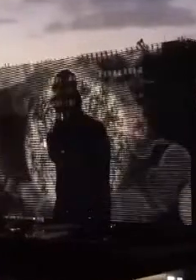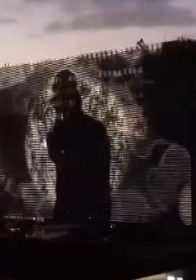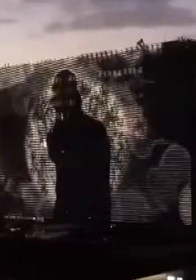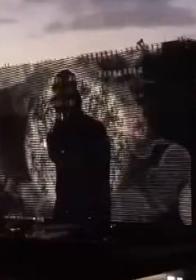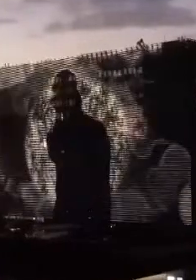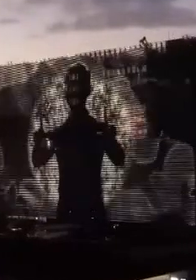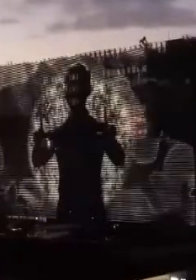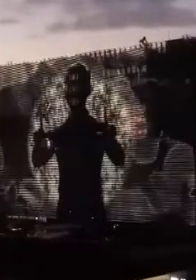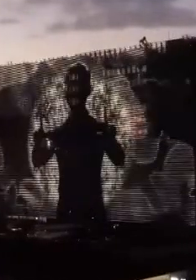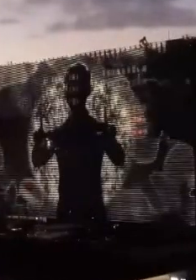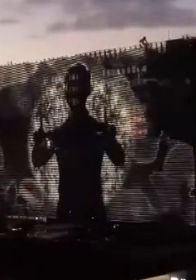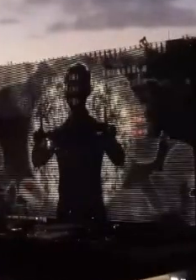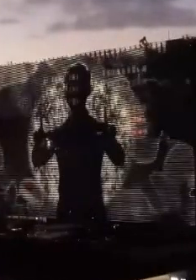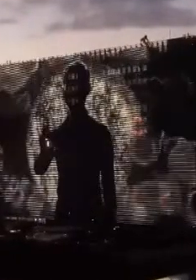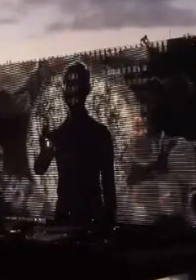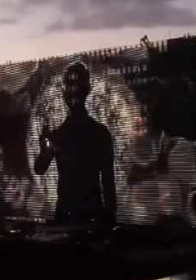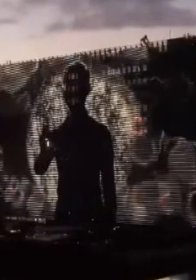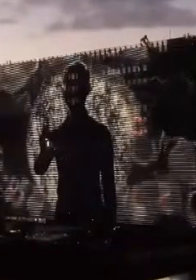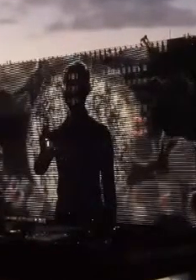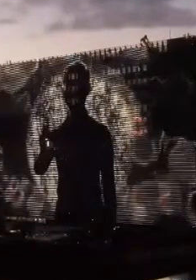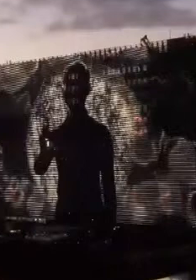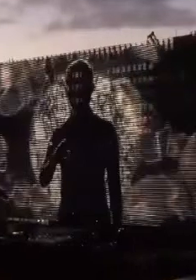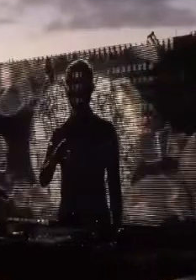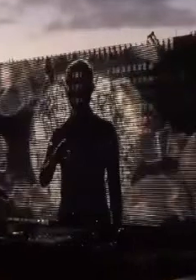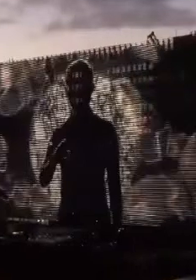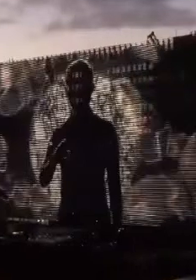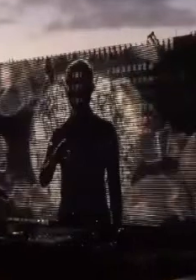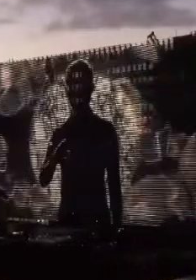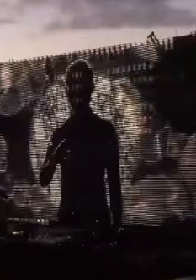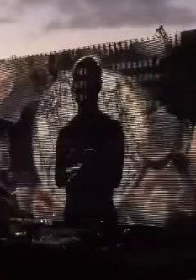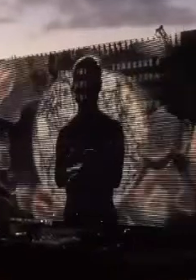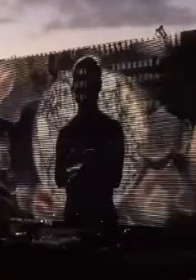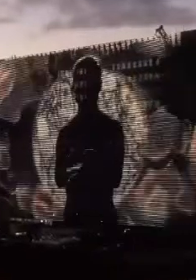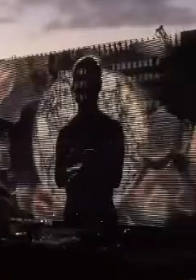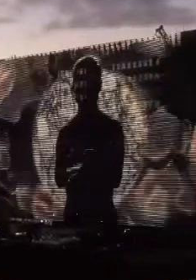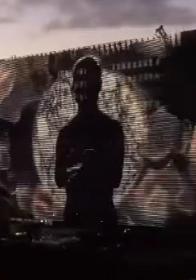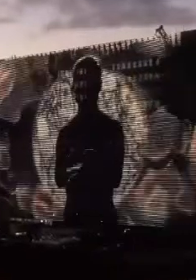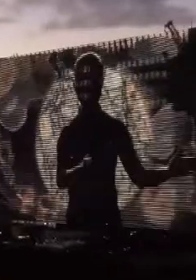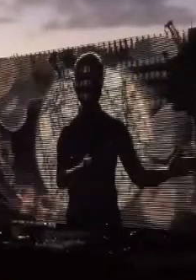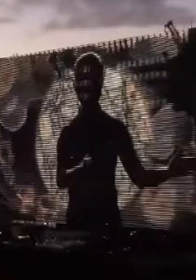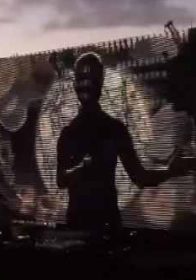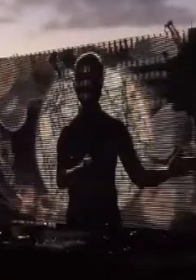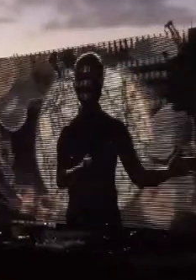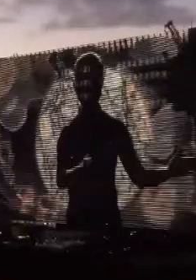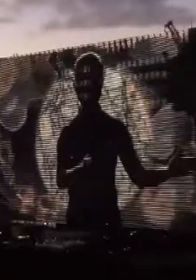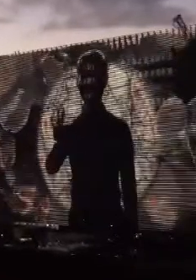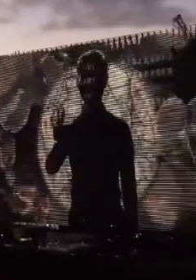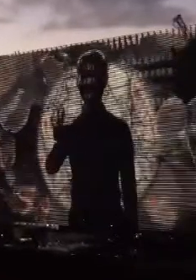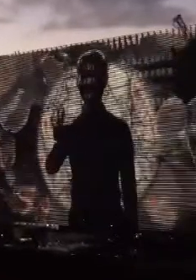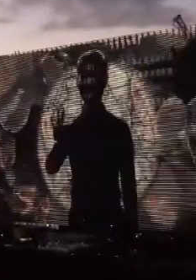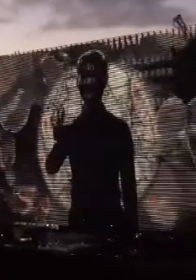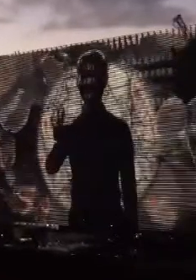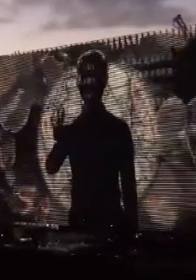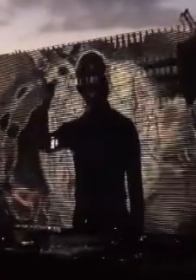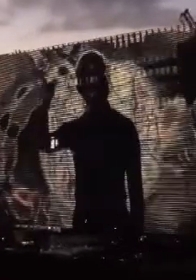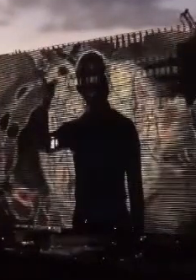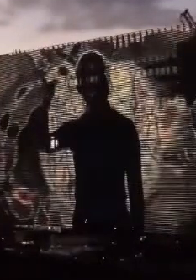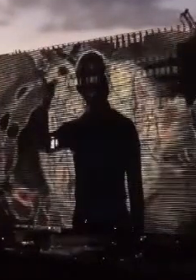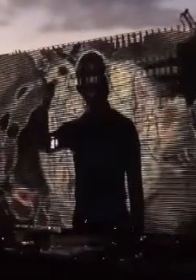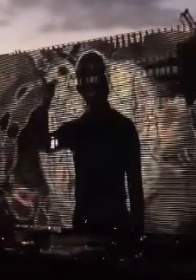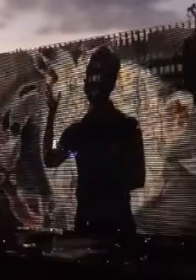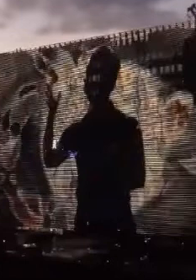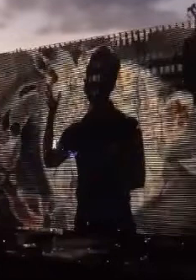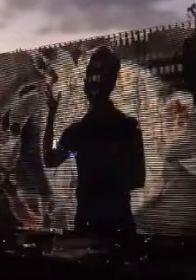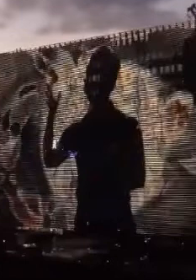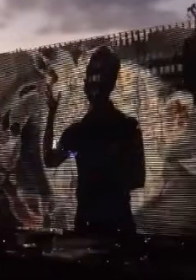mental health and the need to address this in our communities, and especially in our young communities.